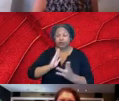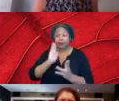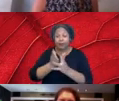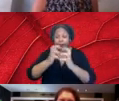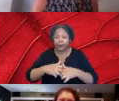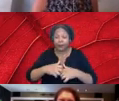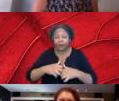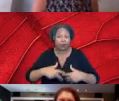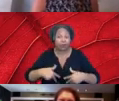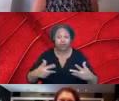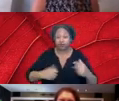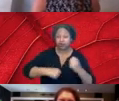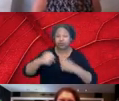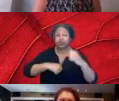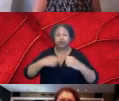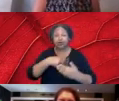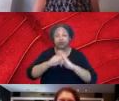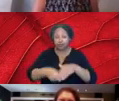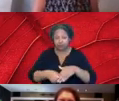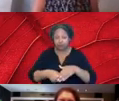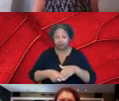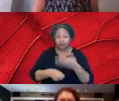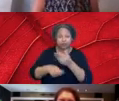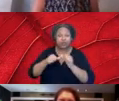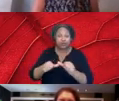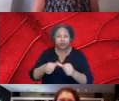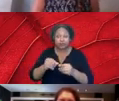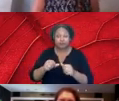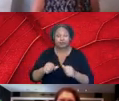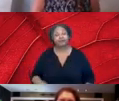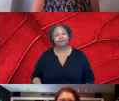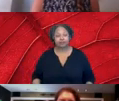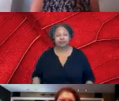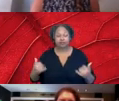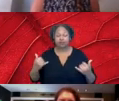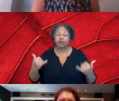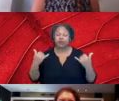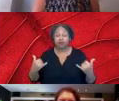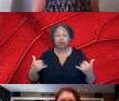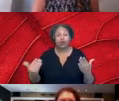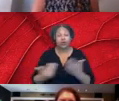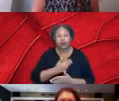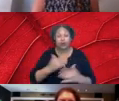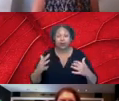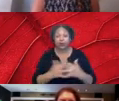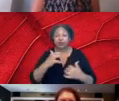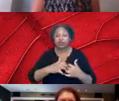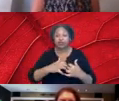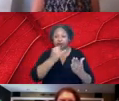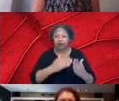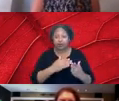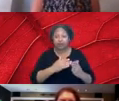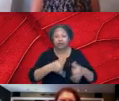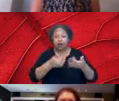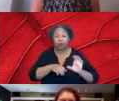Although our new Indigenous Artist Award that we'll be speaking about today is one step towards supporting and amplifying Toronto's extraordinary Indigenous